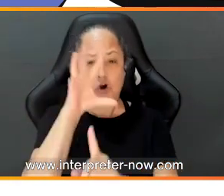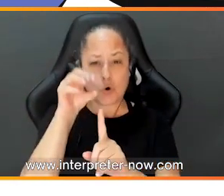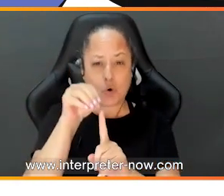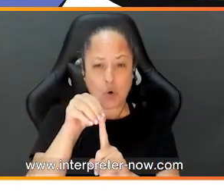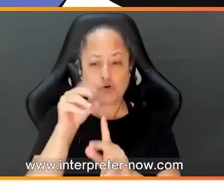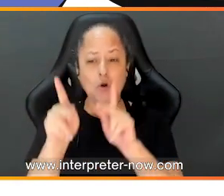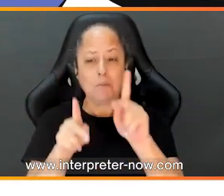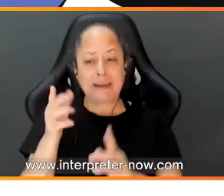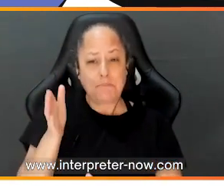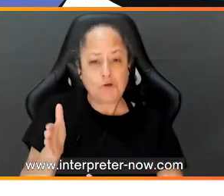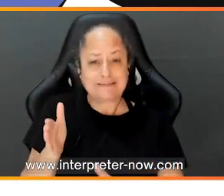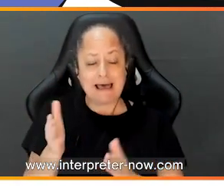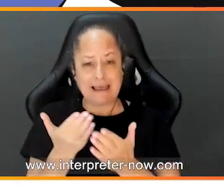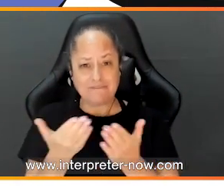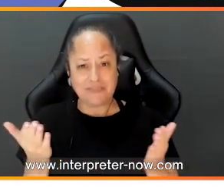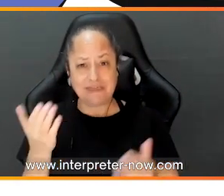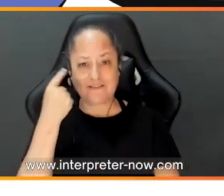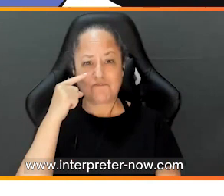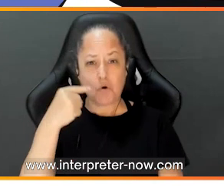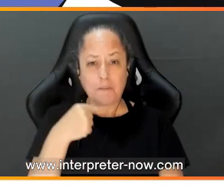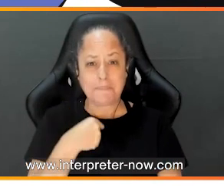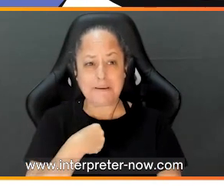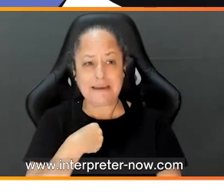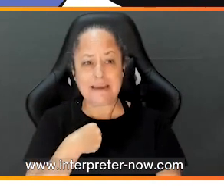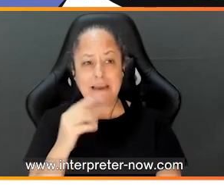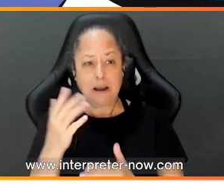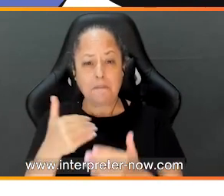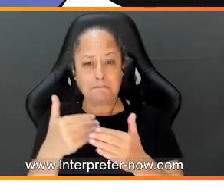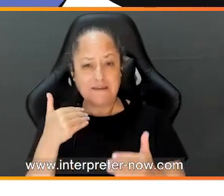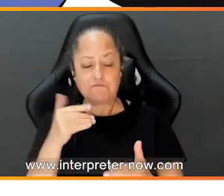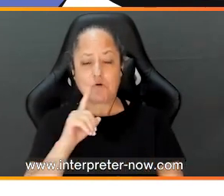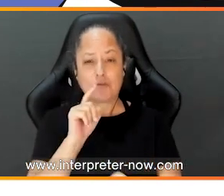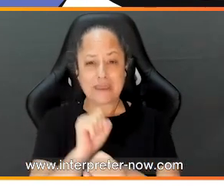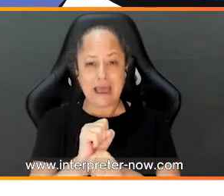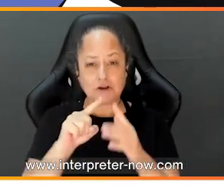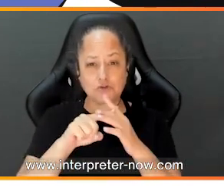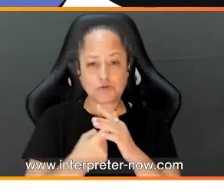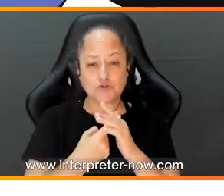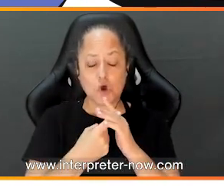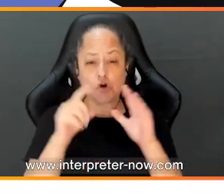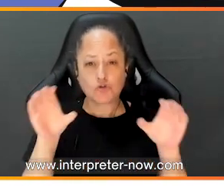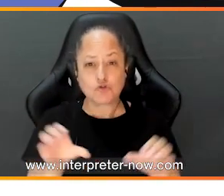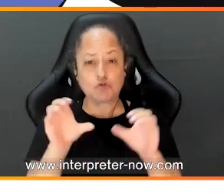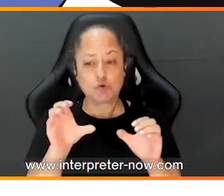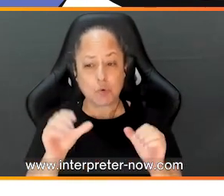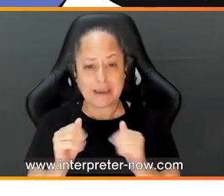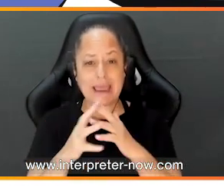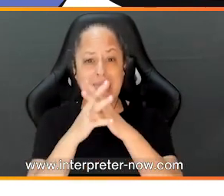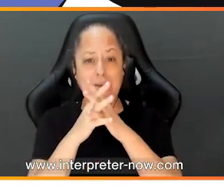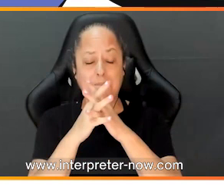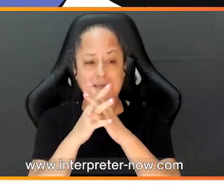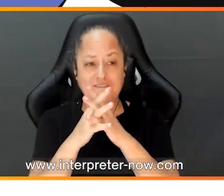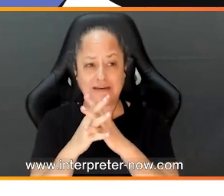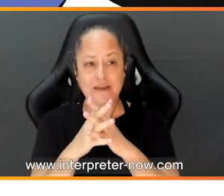users? And there's this kind of, these principles that we get from